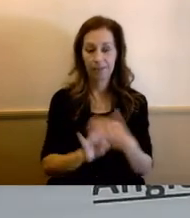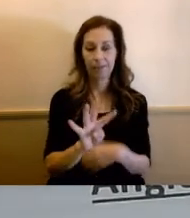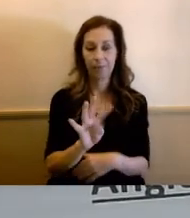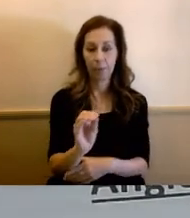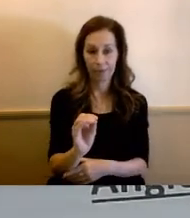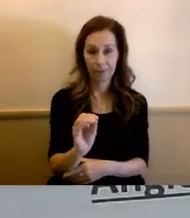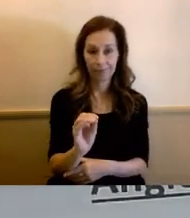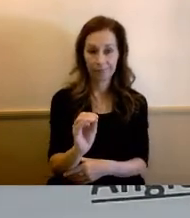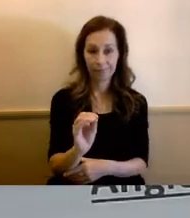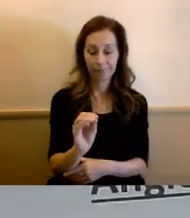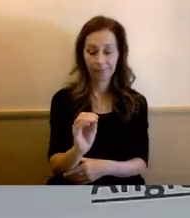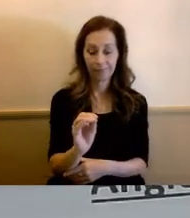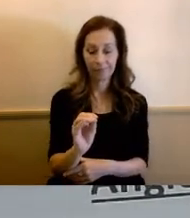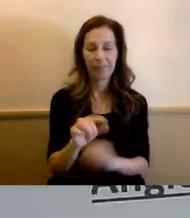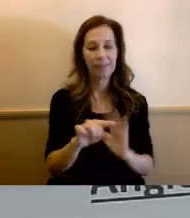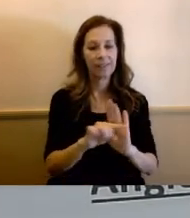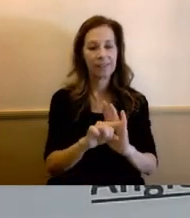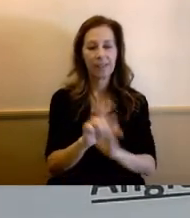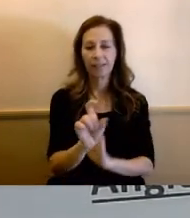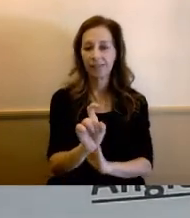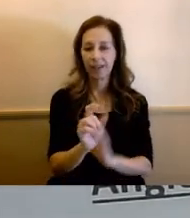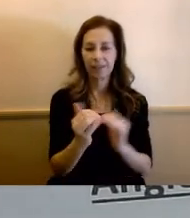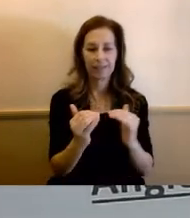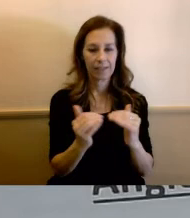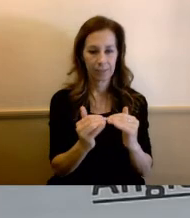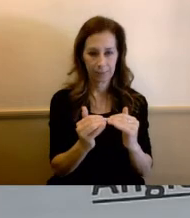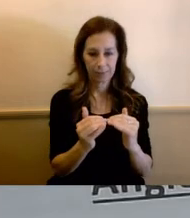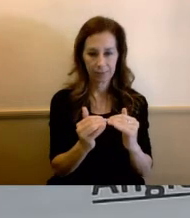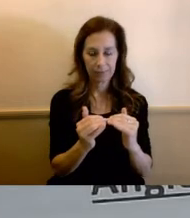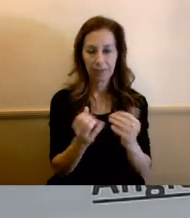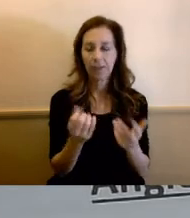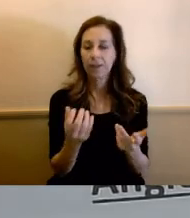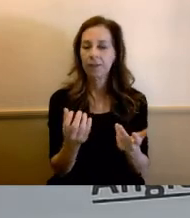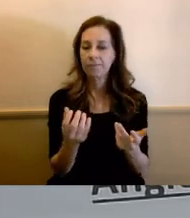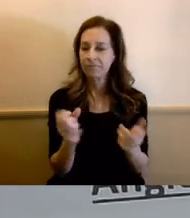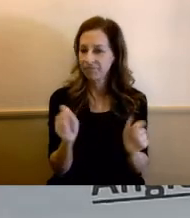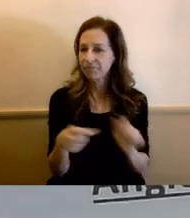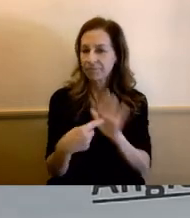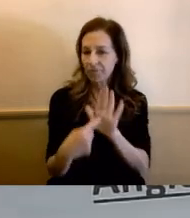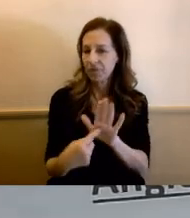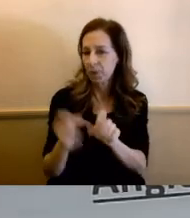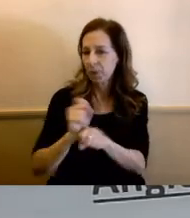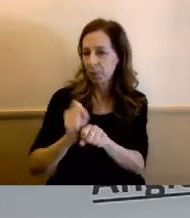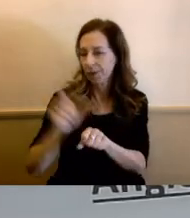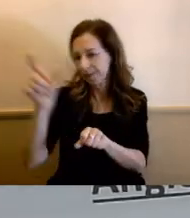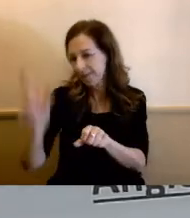negative x equals, so I can show my work on the side,